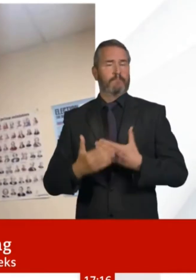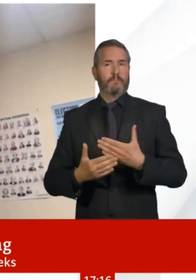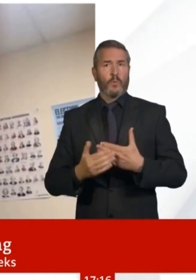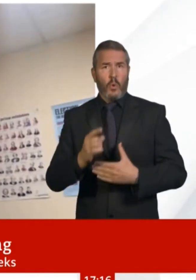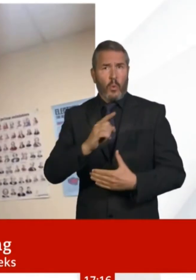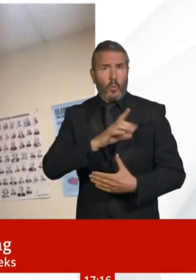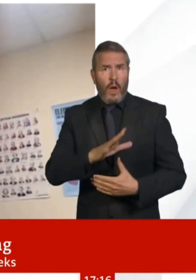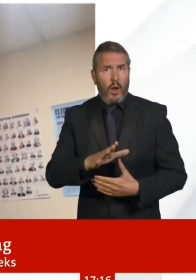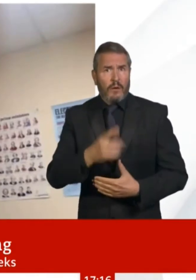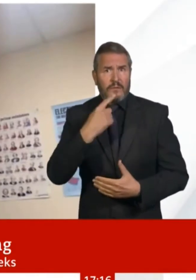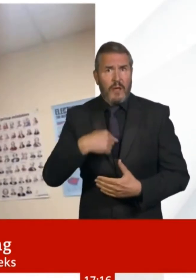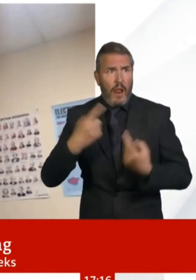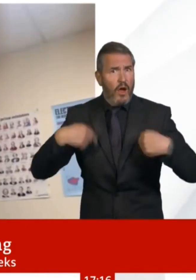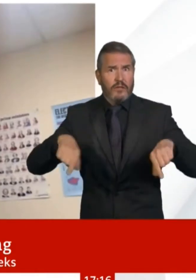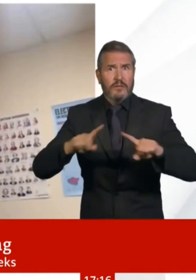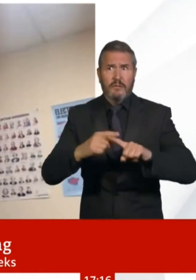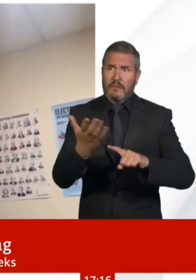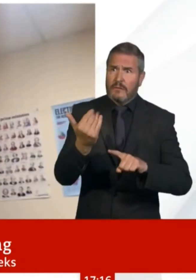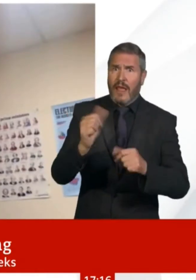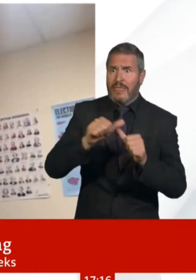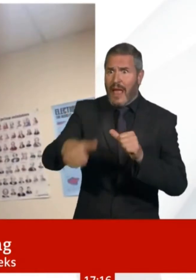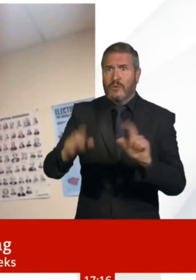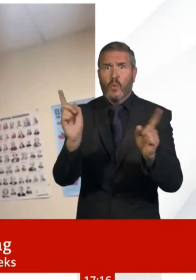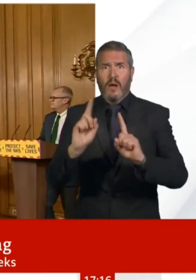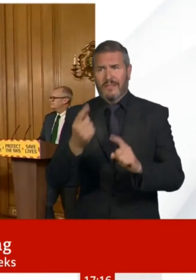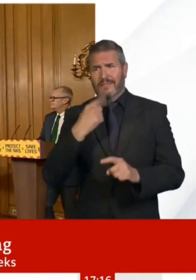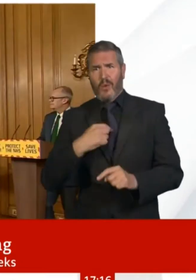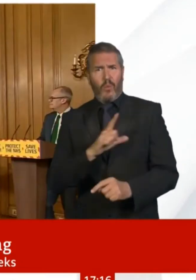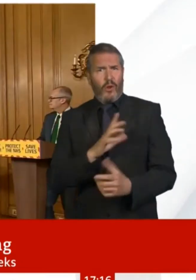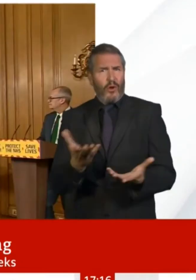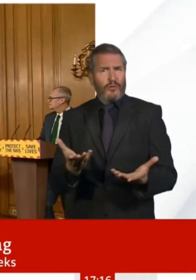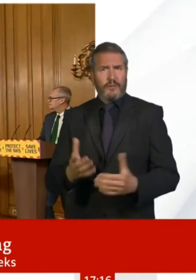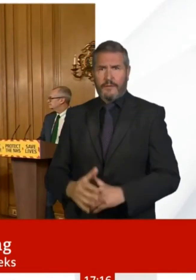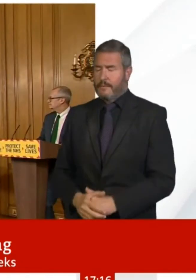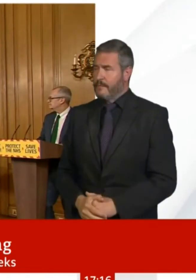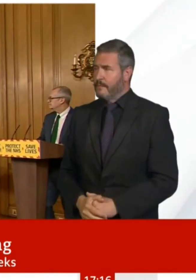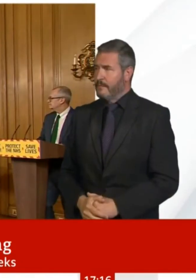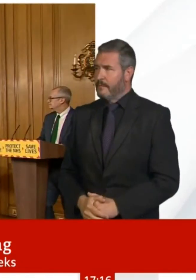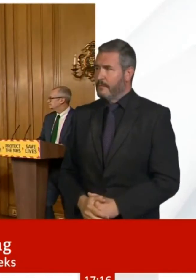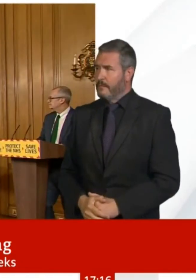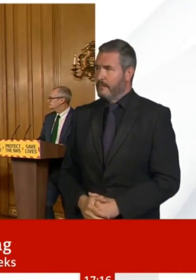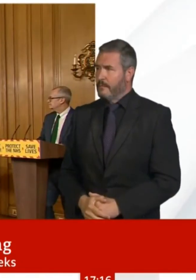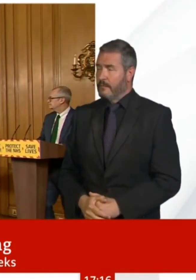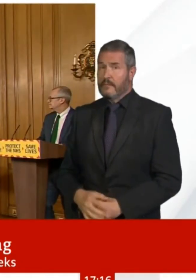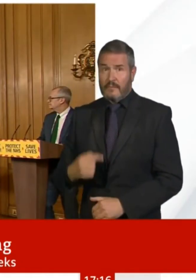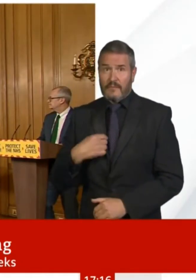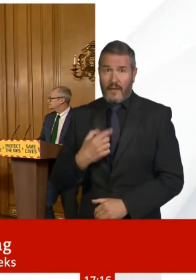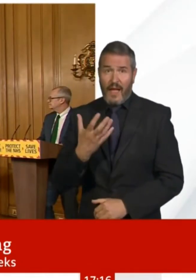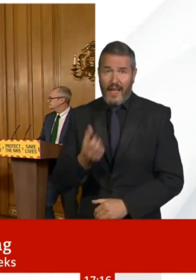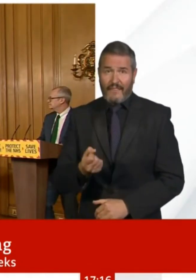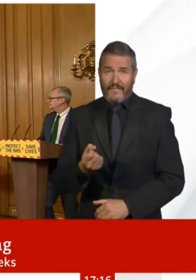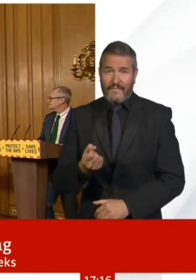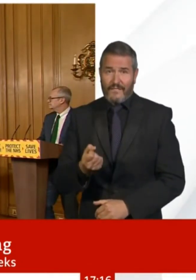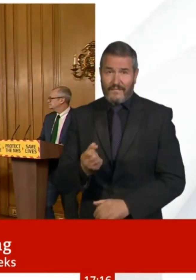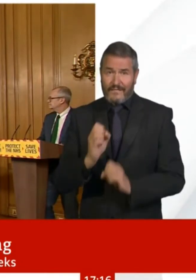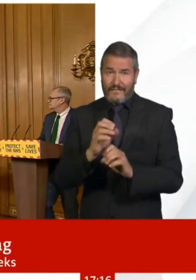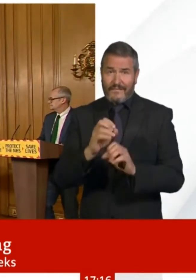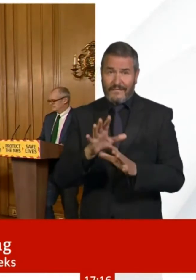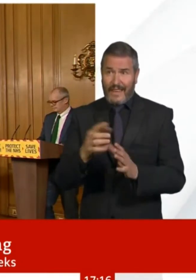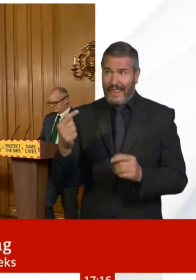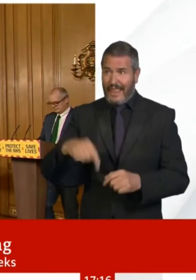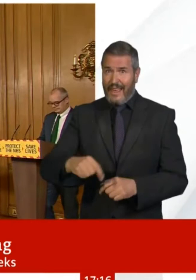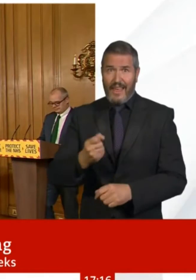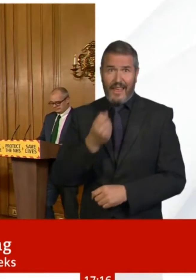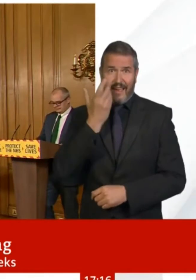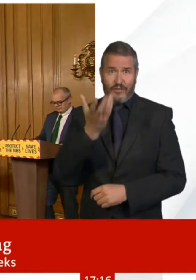with the public anything about what might be next? We can. I've come and done these press conferences multiple times. We do